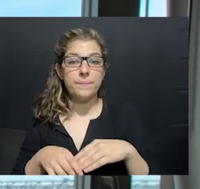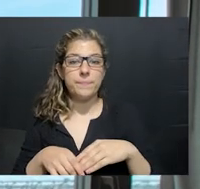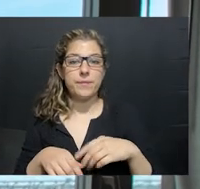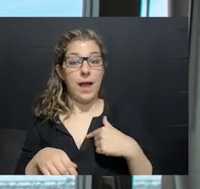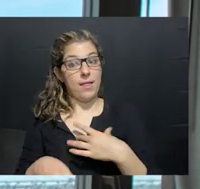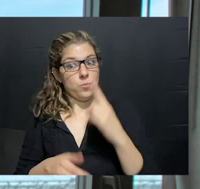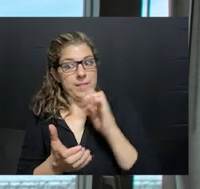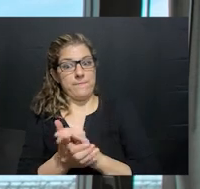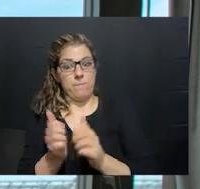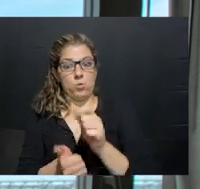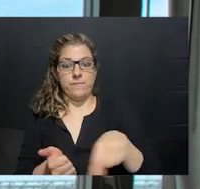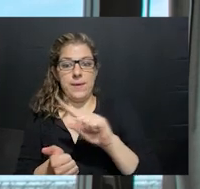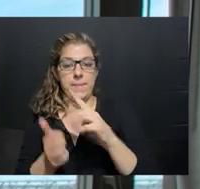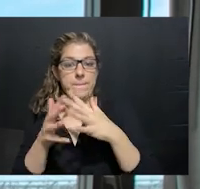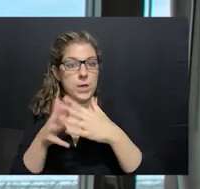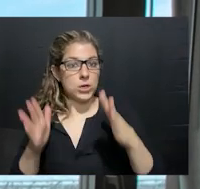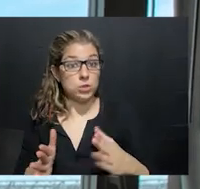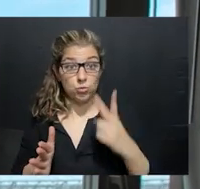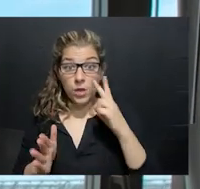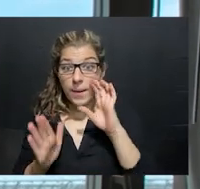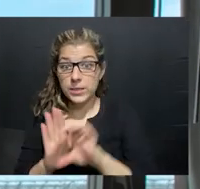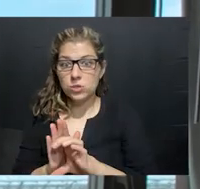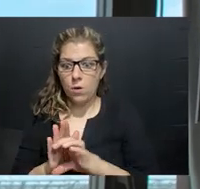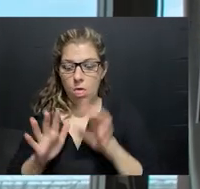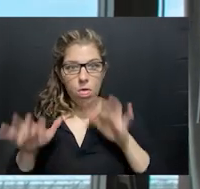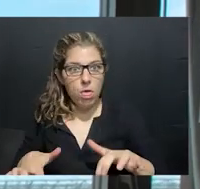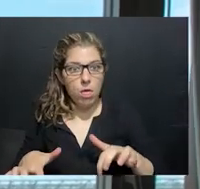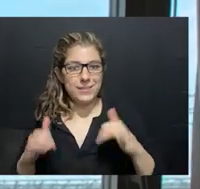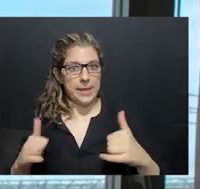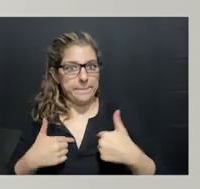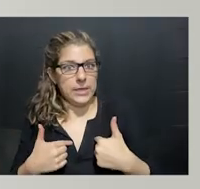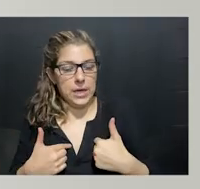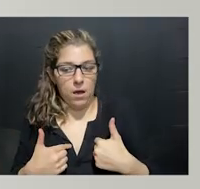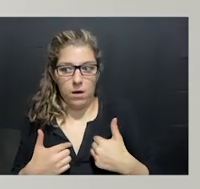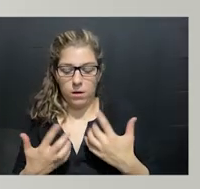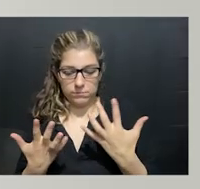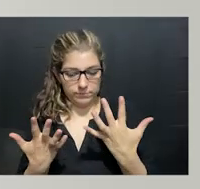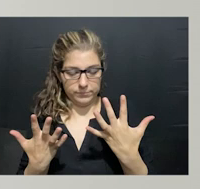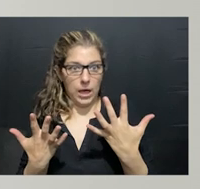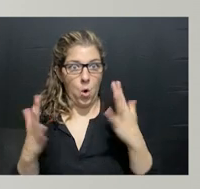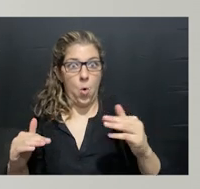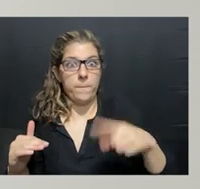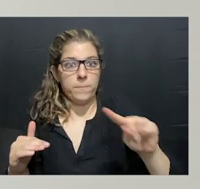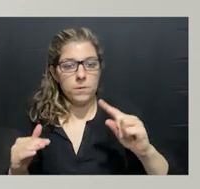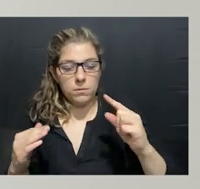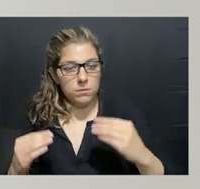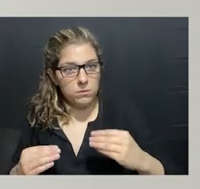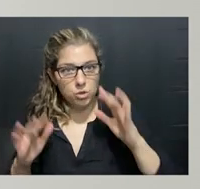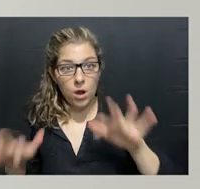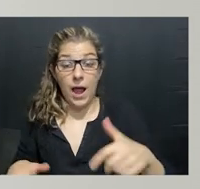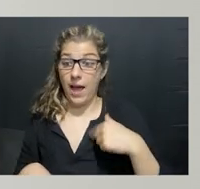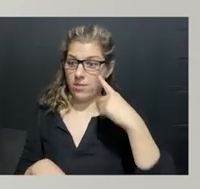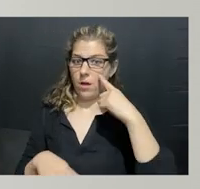like to believe that the majority of Americans who saw those images were as appalled as I was. And I thought that as a